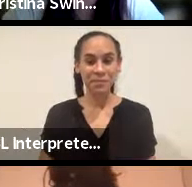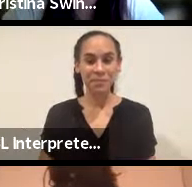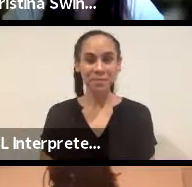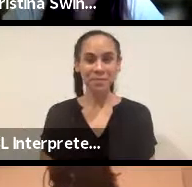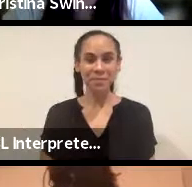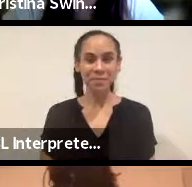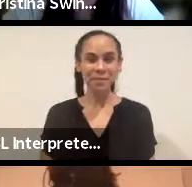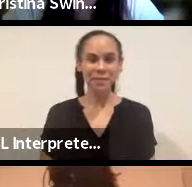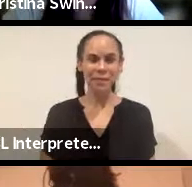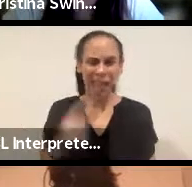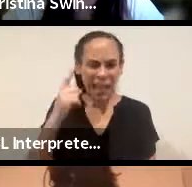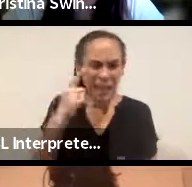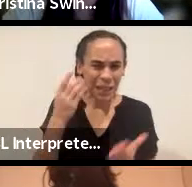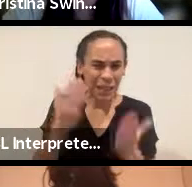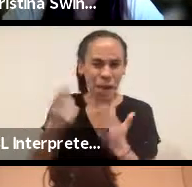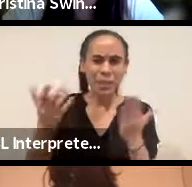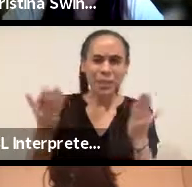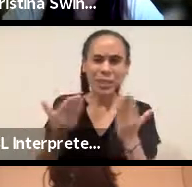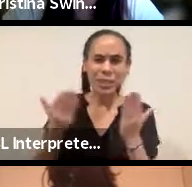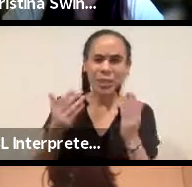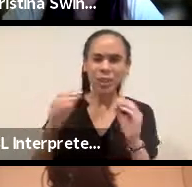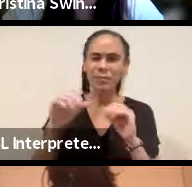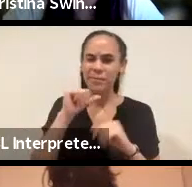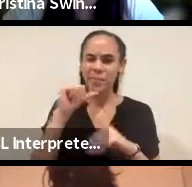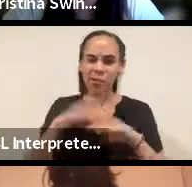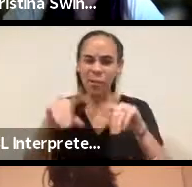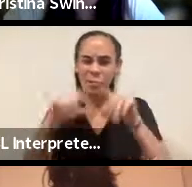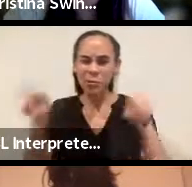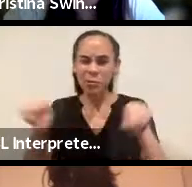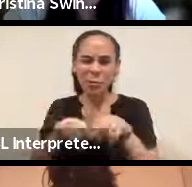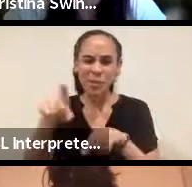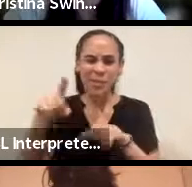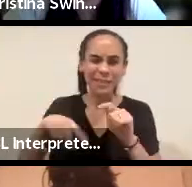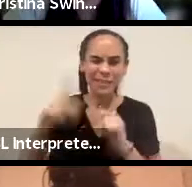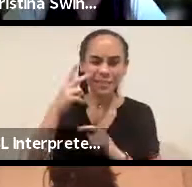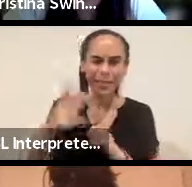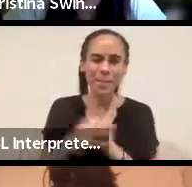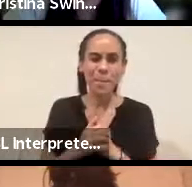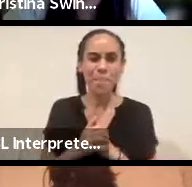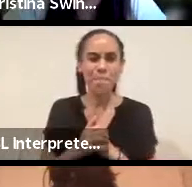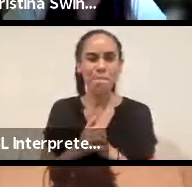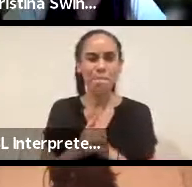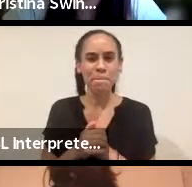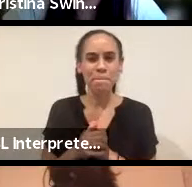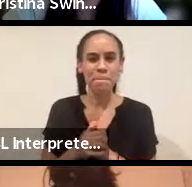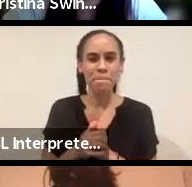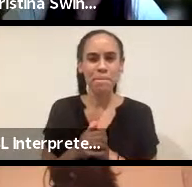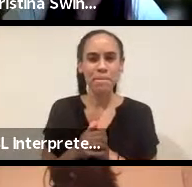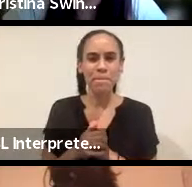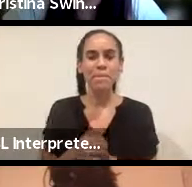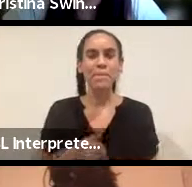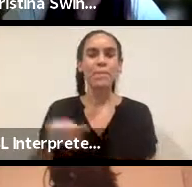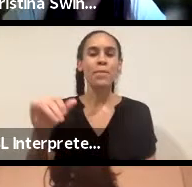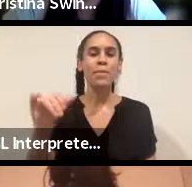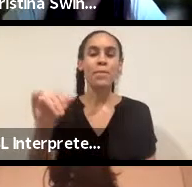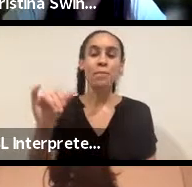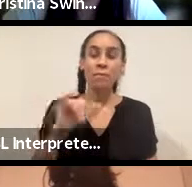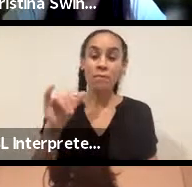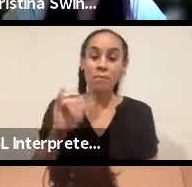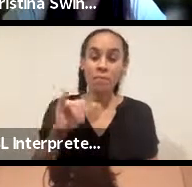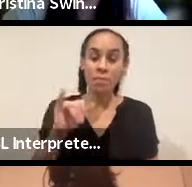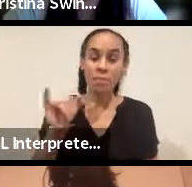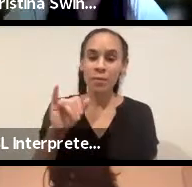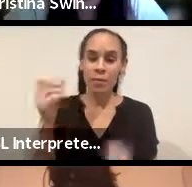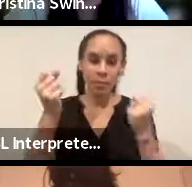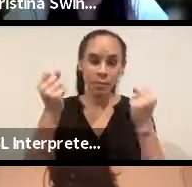I think she's here, but not on video, so you might not see her on your screen. Also, there's a ton of colleagues that are doing